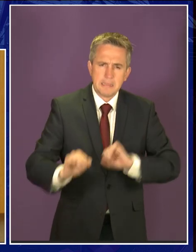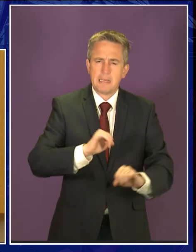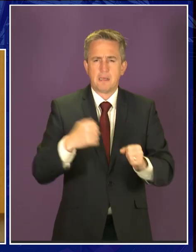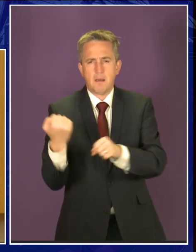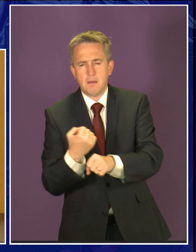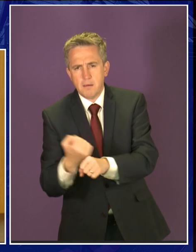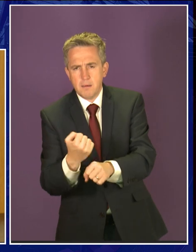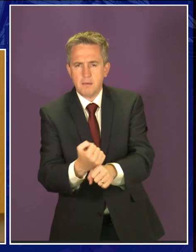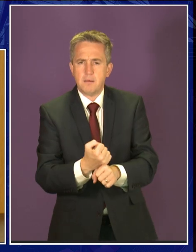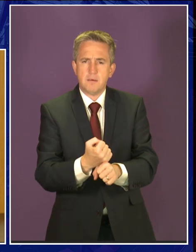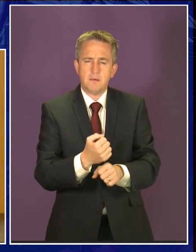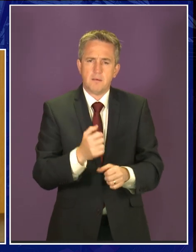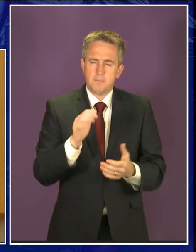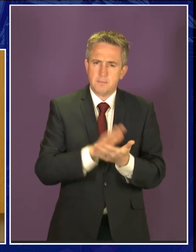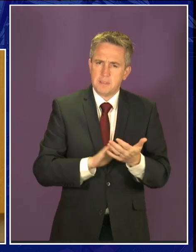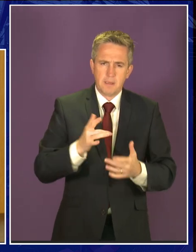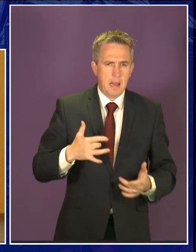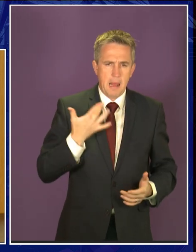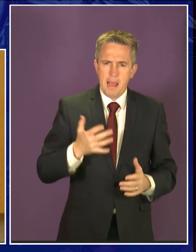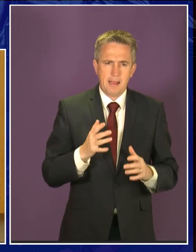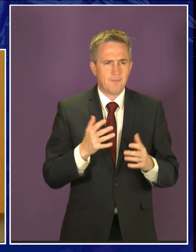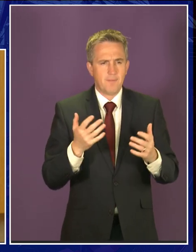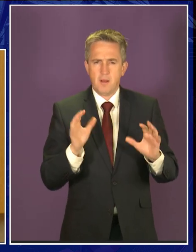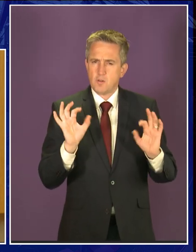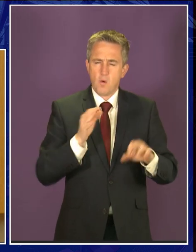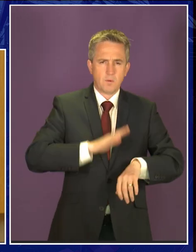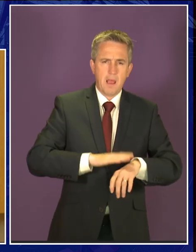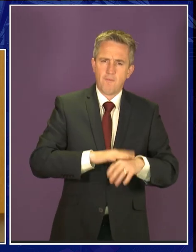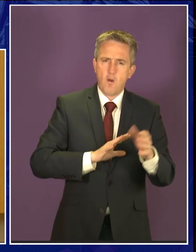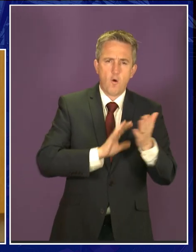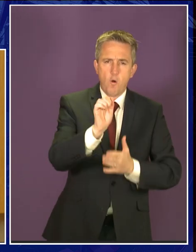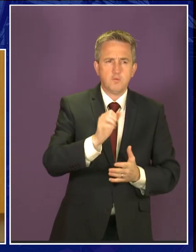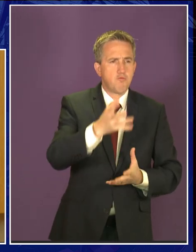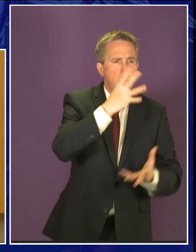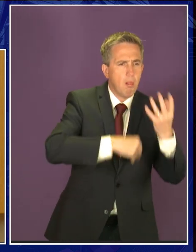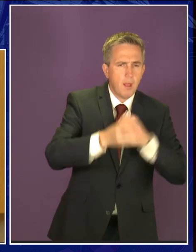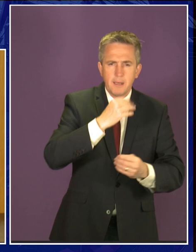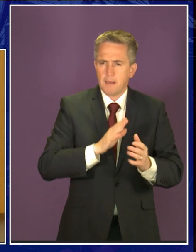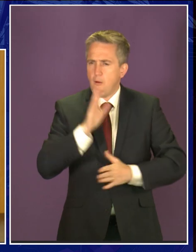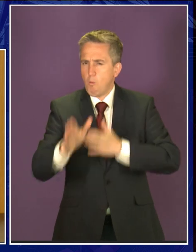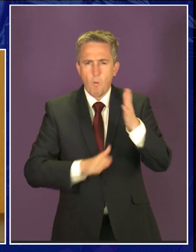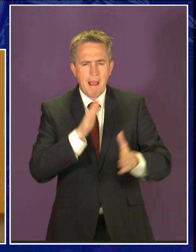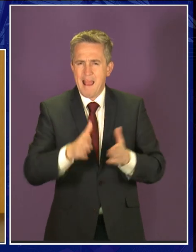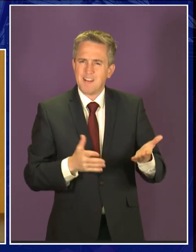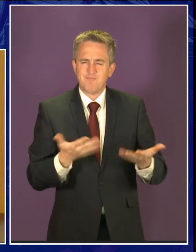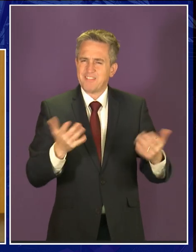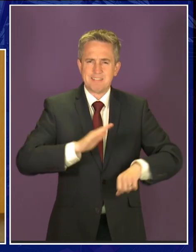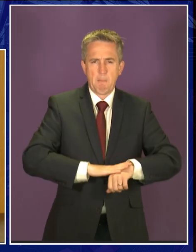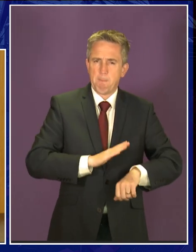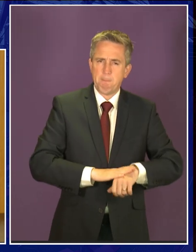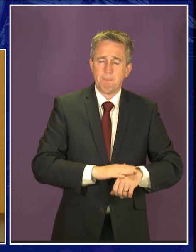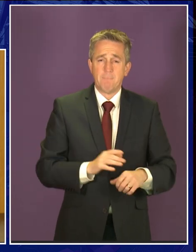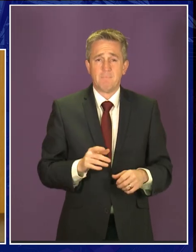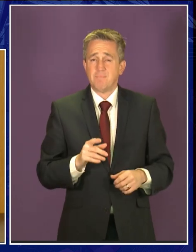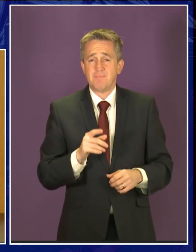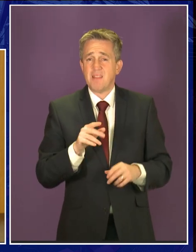their demanding work schedule does not leave time for cultural activity or social interaction and learning with their children. At the same time, they